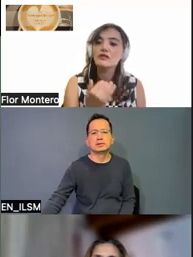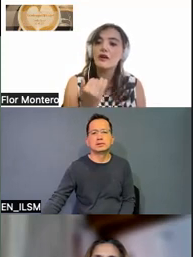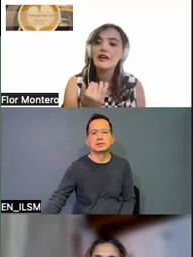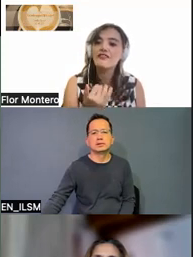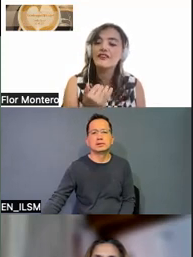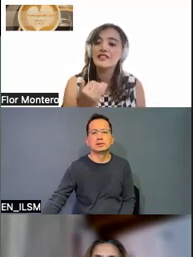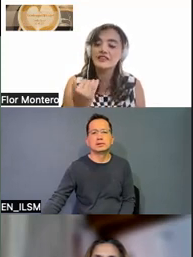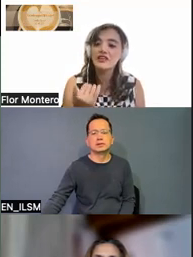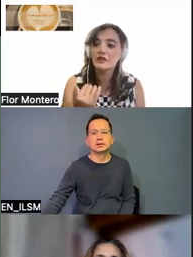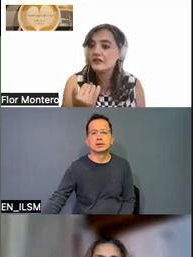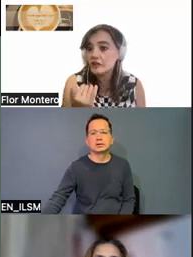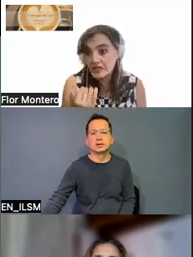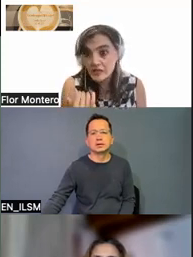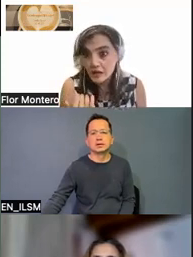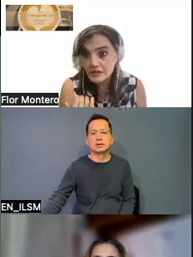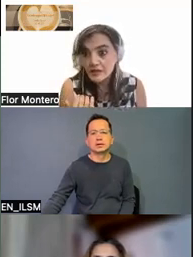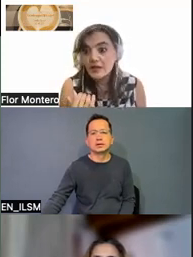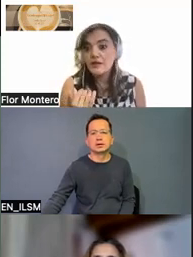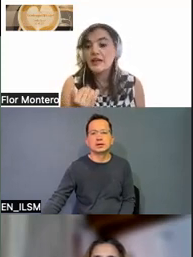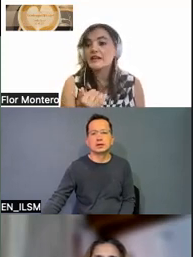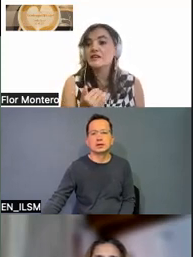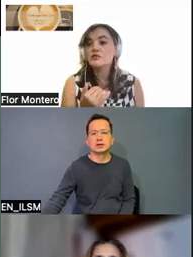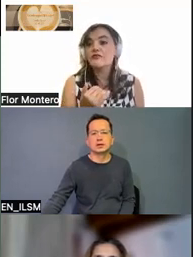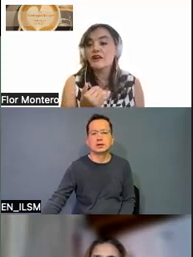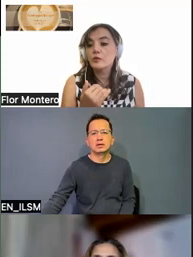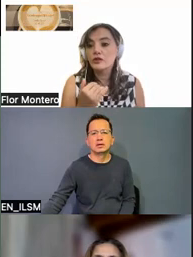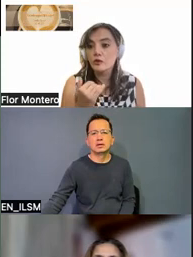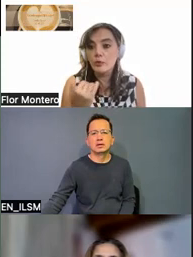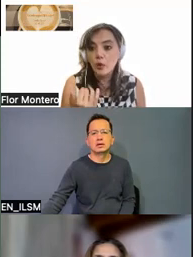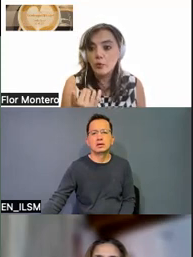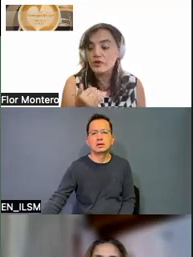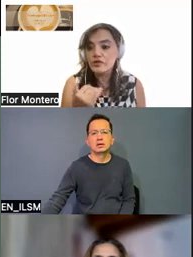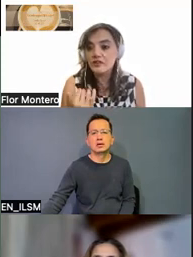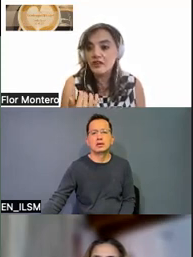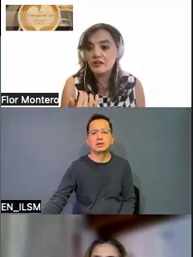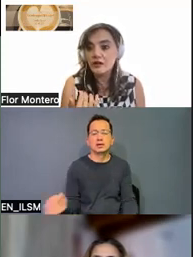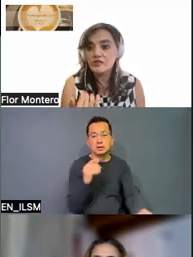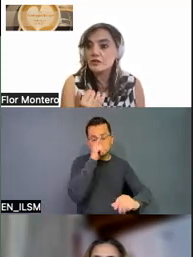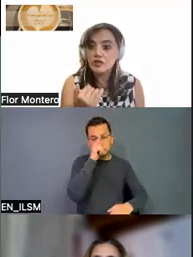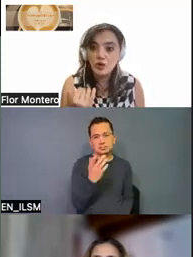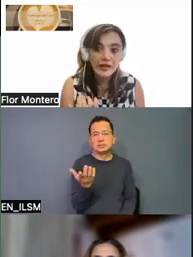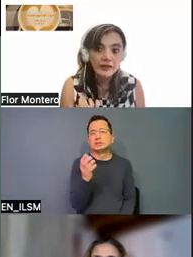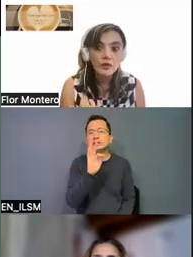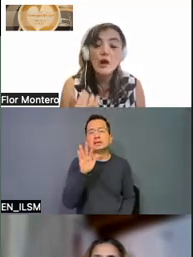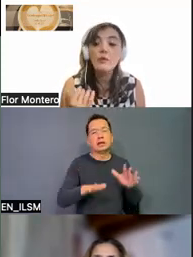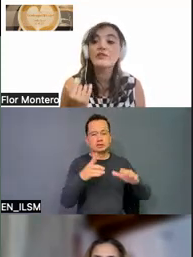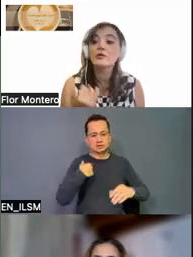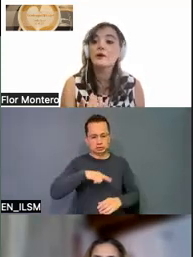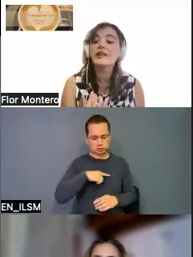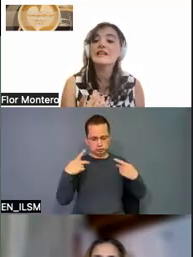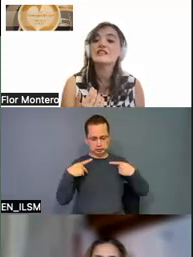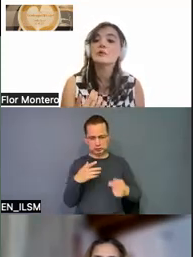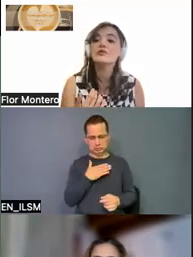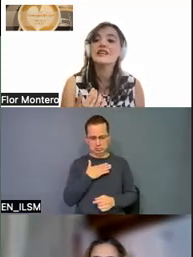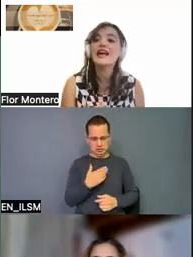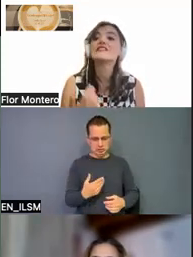issues that our life is in danger, even though it is not. Getting into a fight with your bull, with your significant other, is not going to kill you. However, your